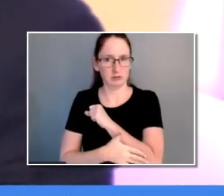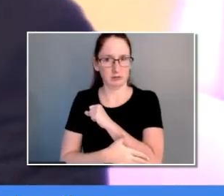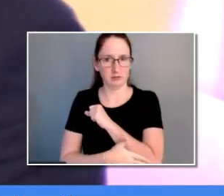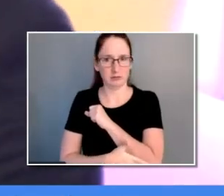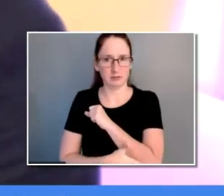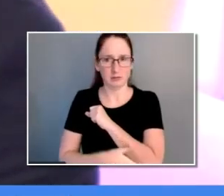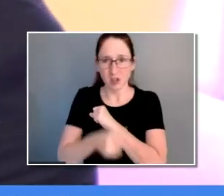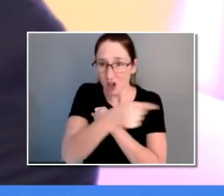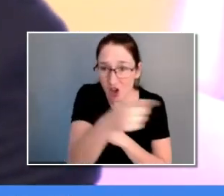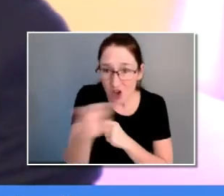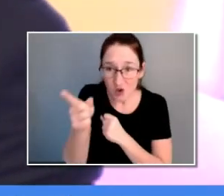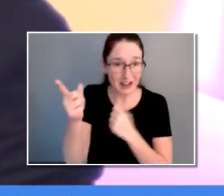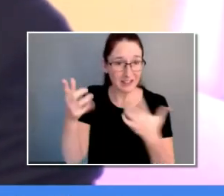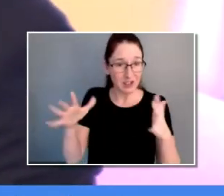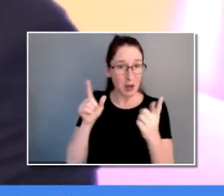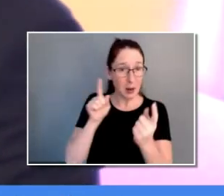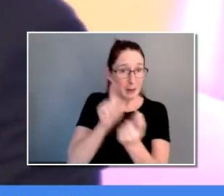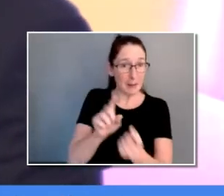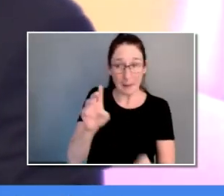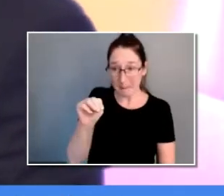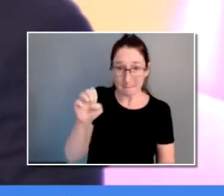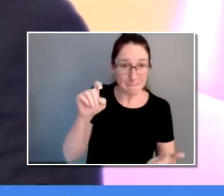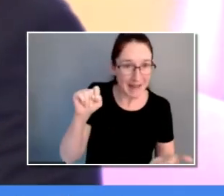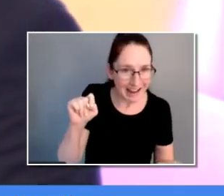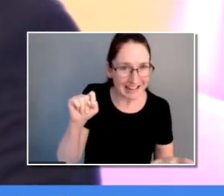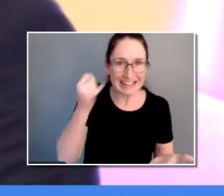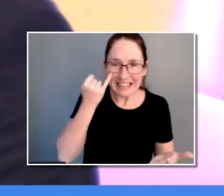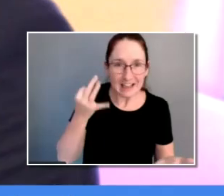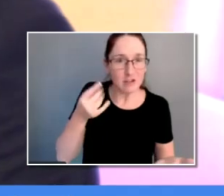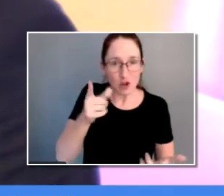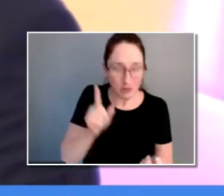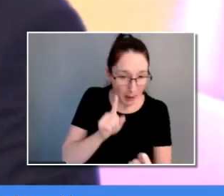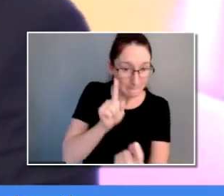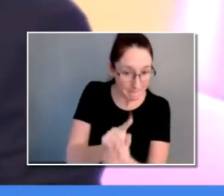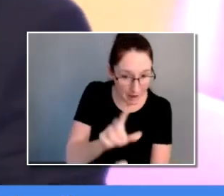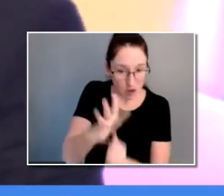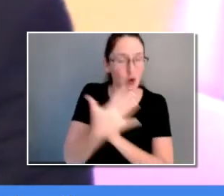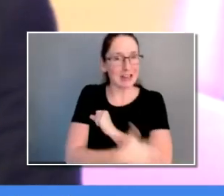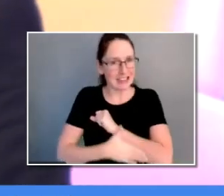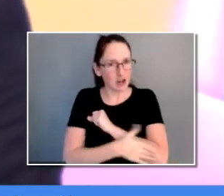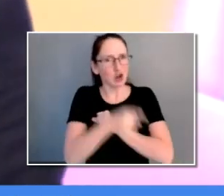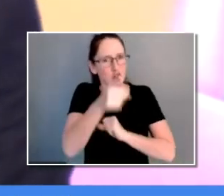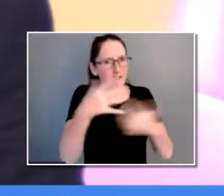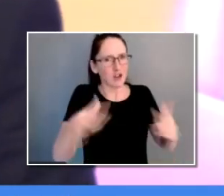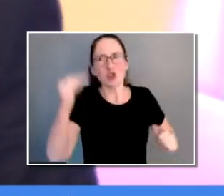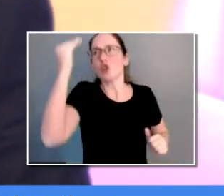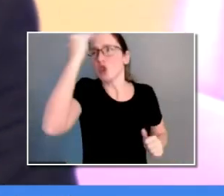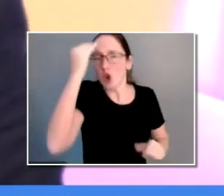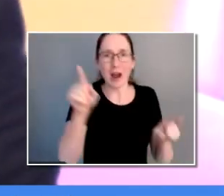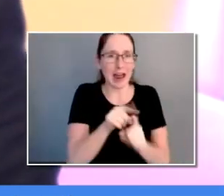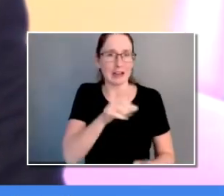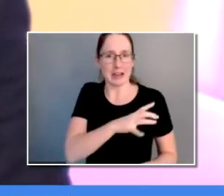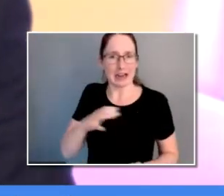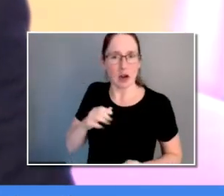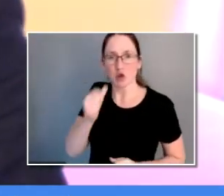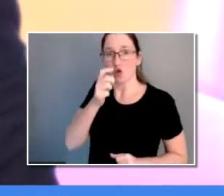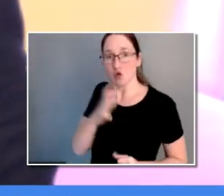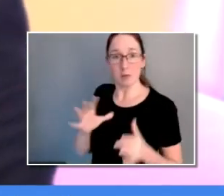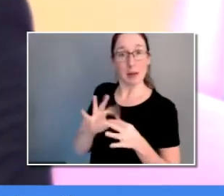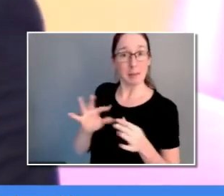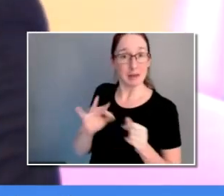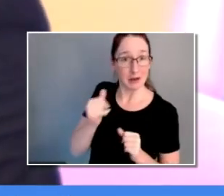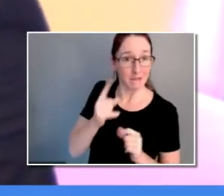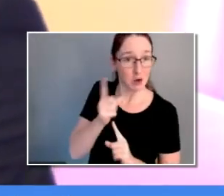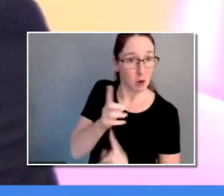Have y'all met? Because if you have met your country, you would know, as the Congresswoman alluded to a few minutes